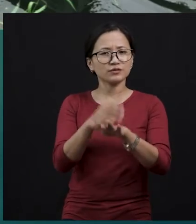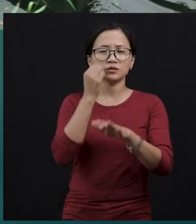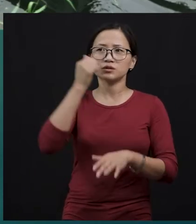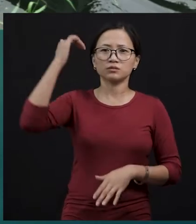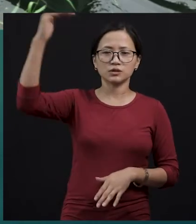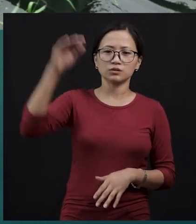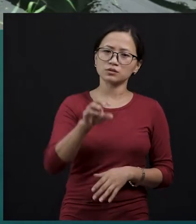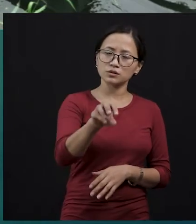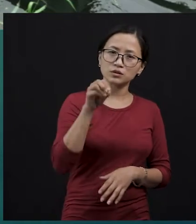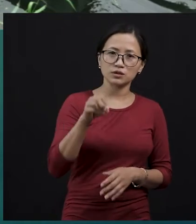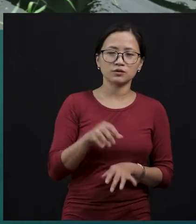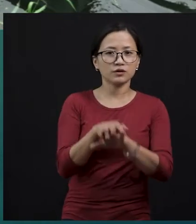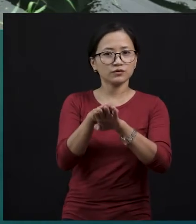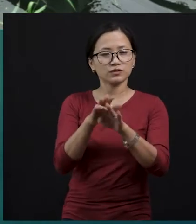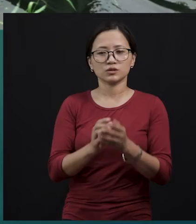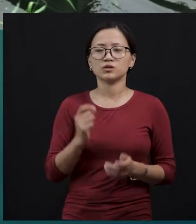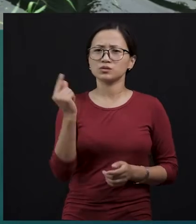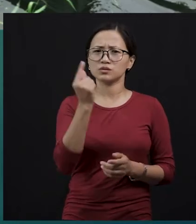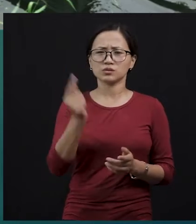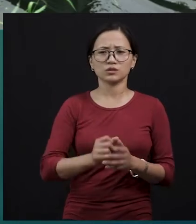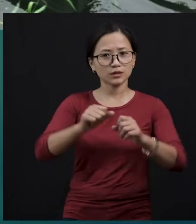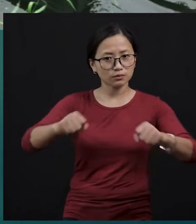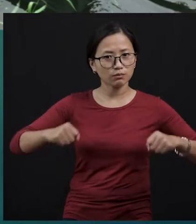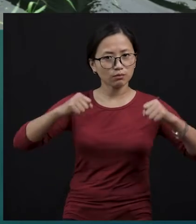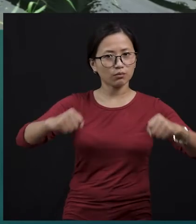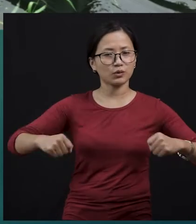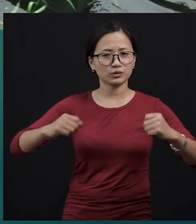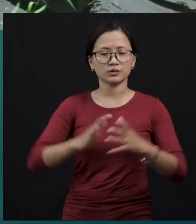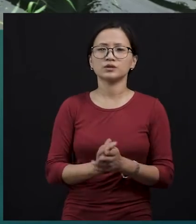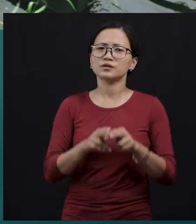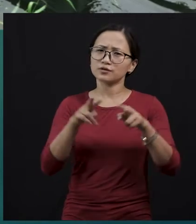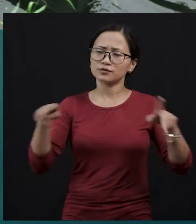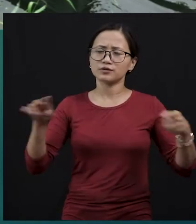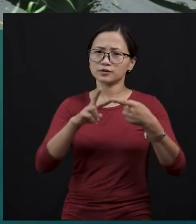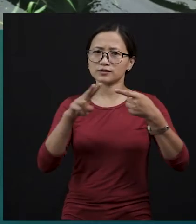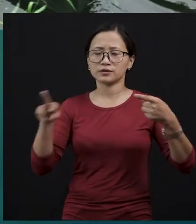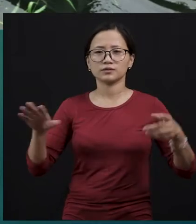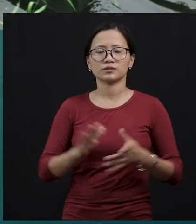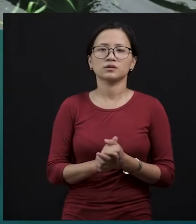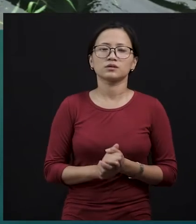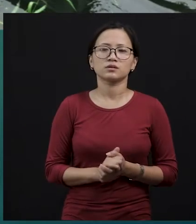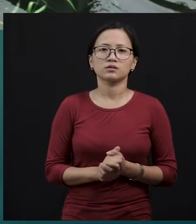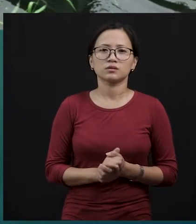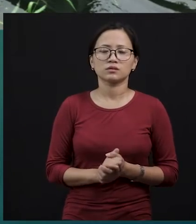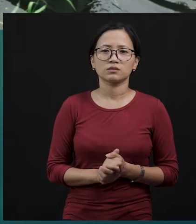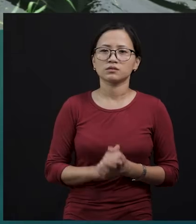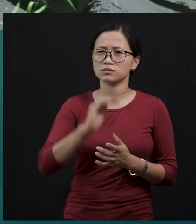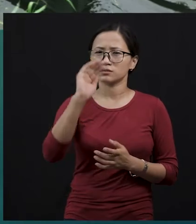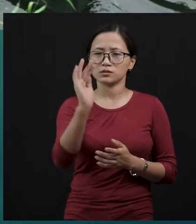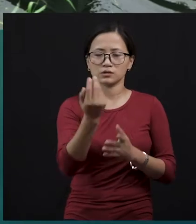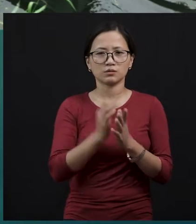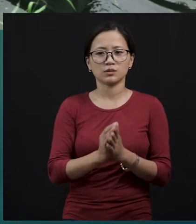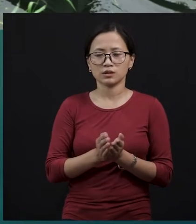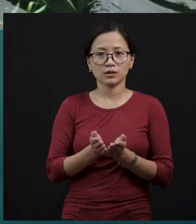catch fish, they go for fishing with boats, and their boats will be of different types that will serve their purpose. And there will be some boats